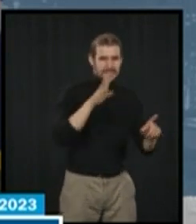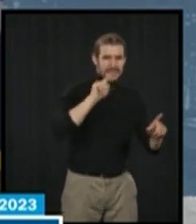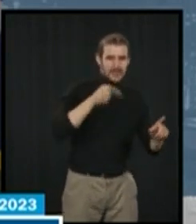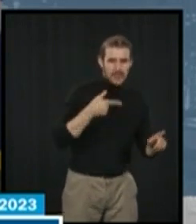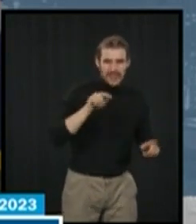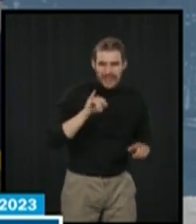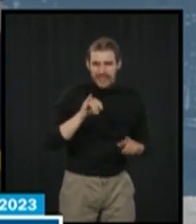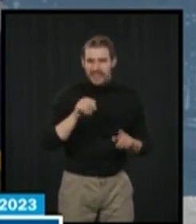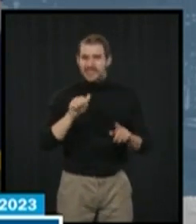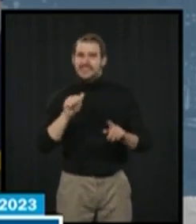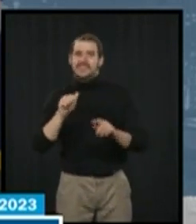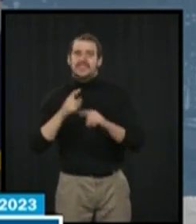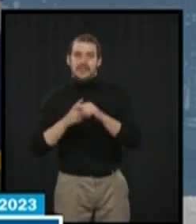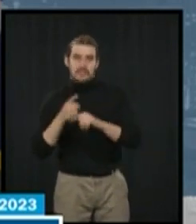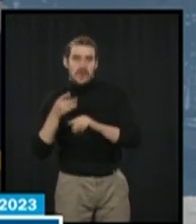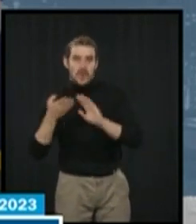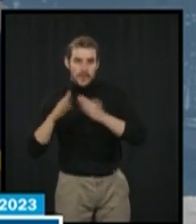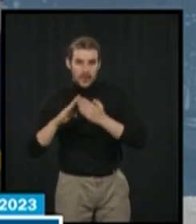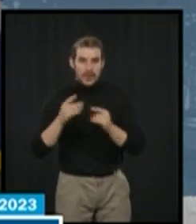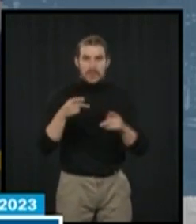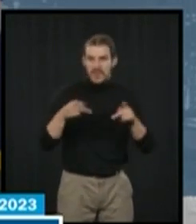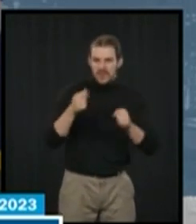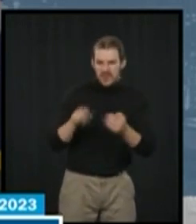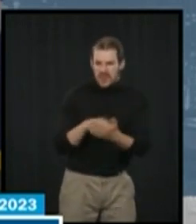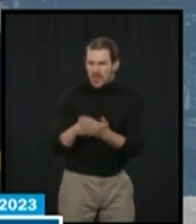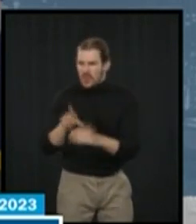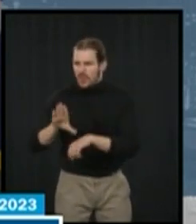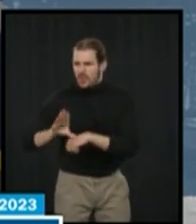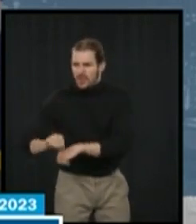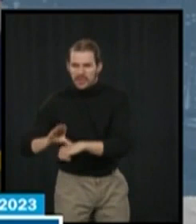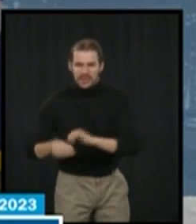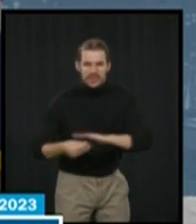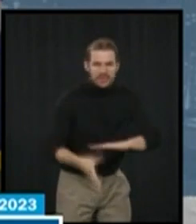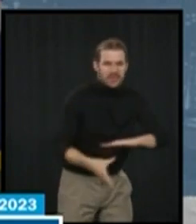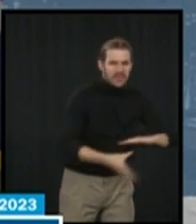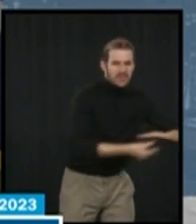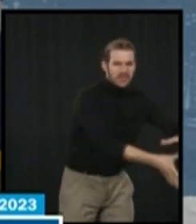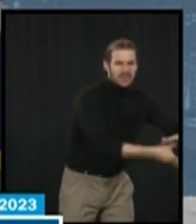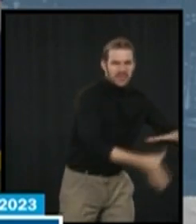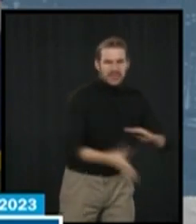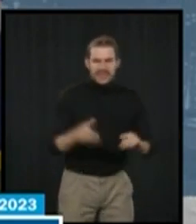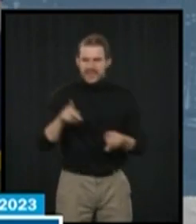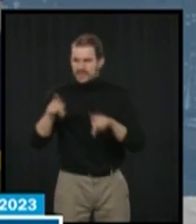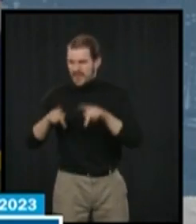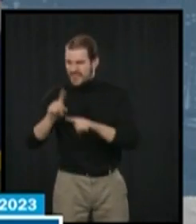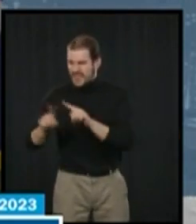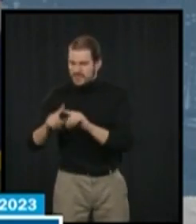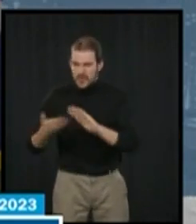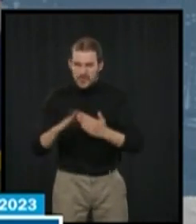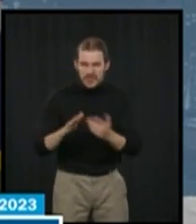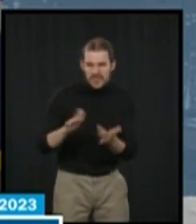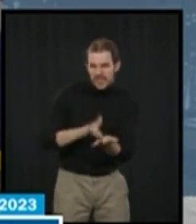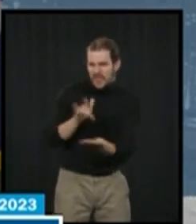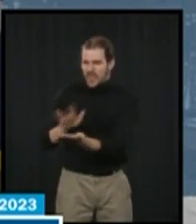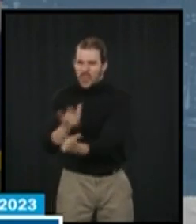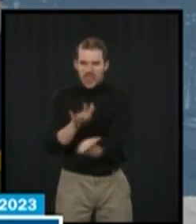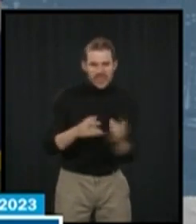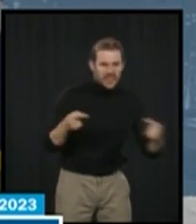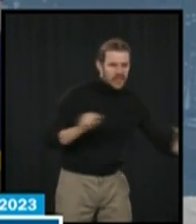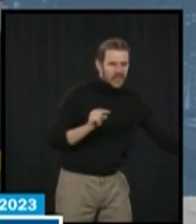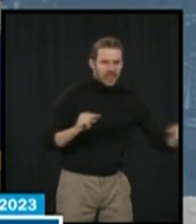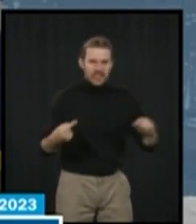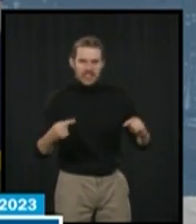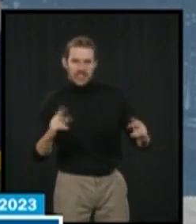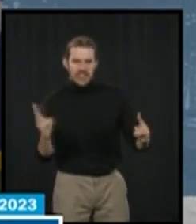blunt force objects, when differences are weaponized to pit us against one another, the very foundations of our country's